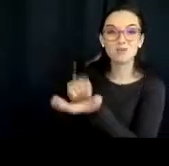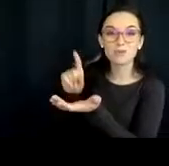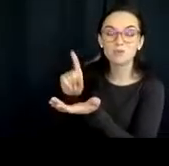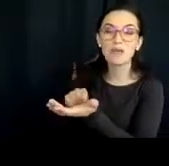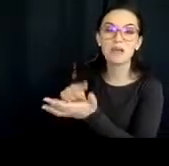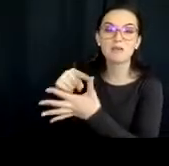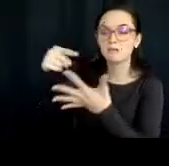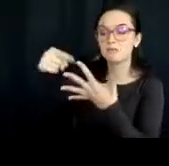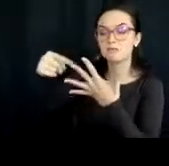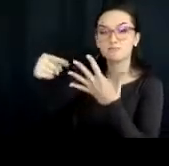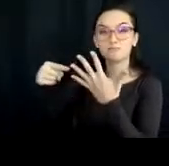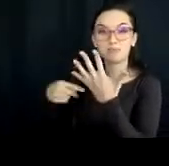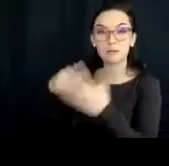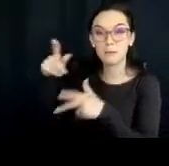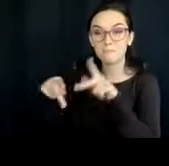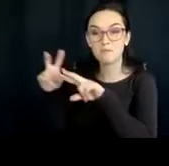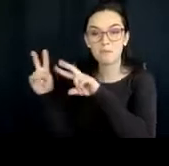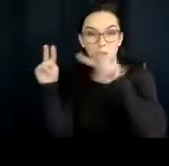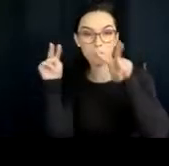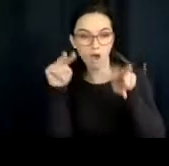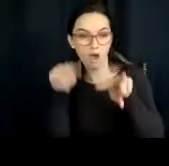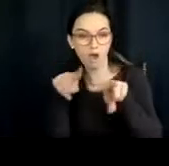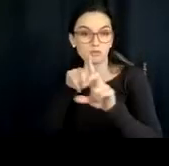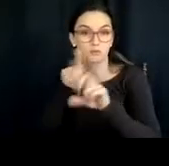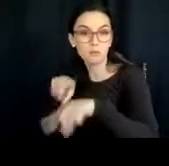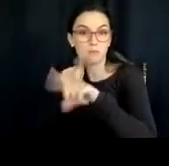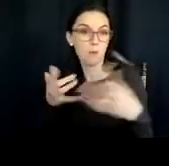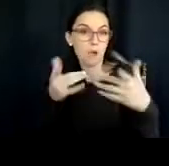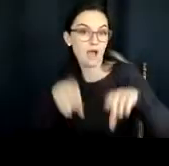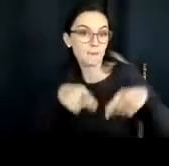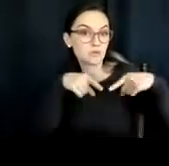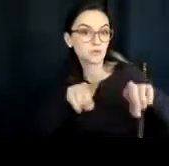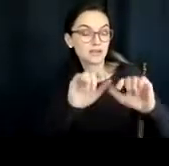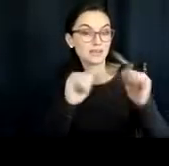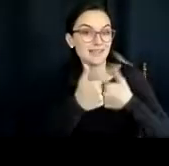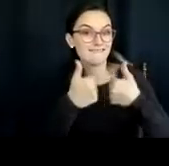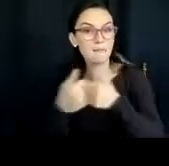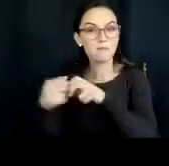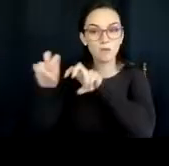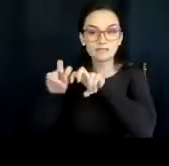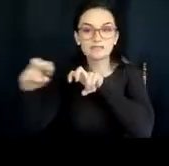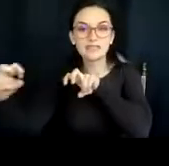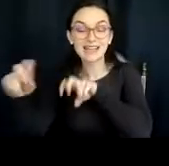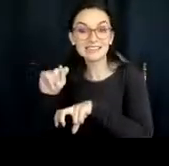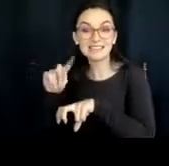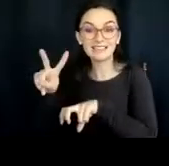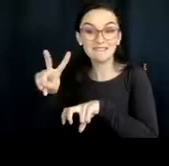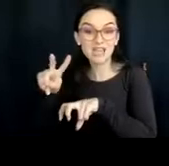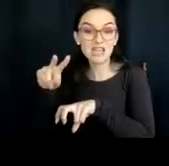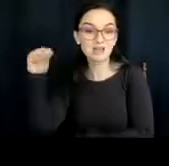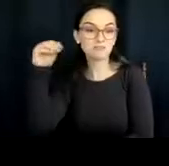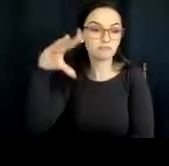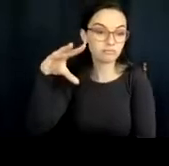and reports on the team, that's where they will sit during the game. That's where the TV broadcasters broadcast the game